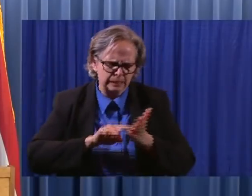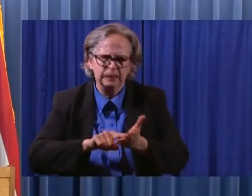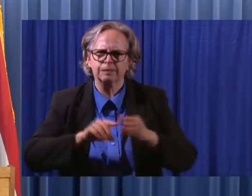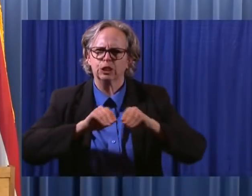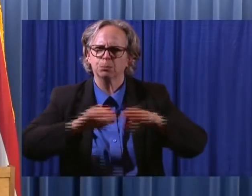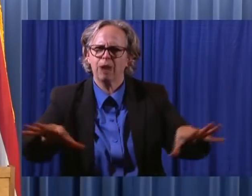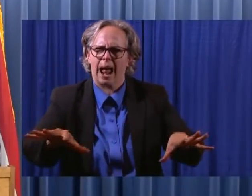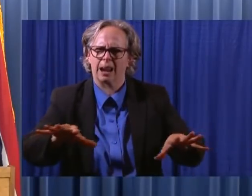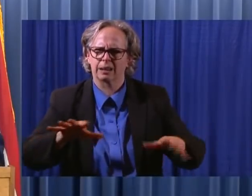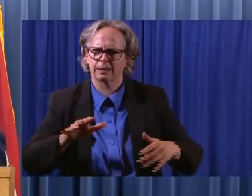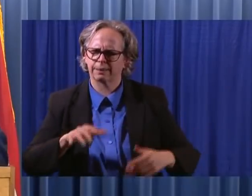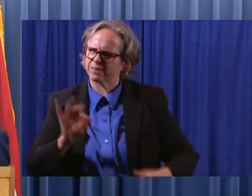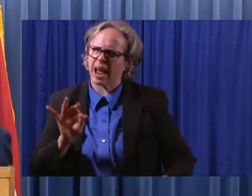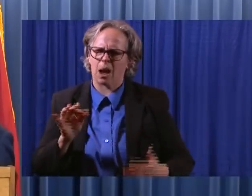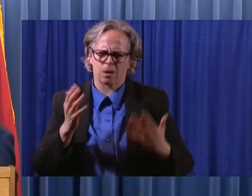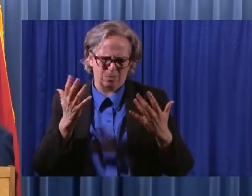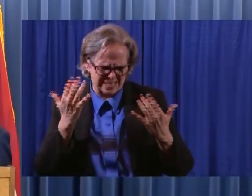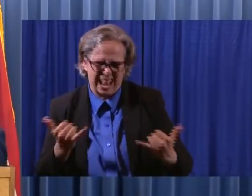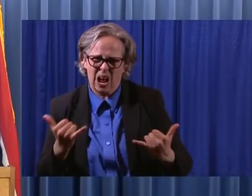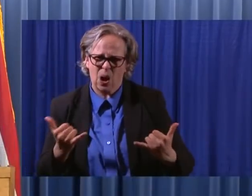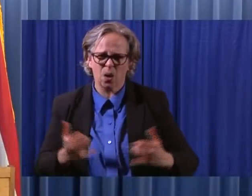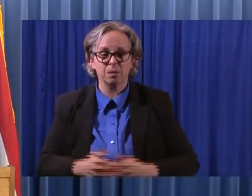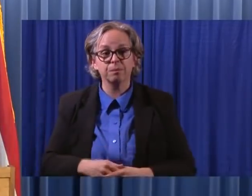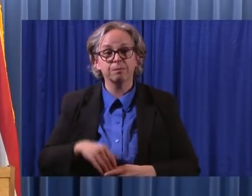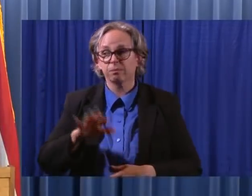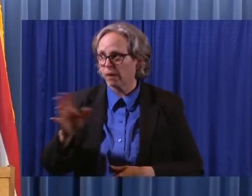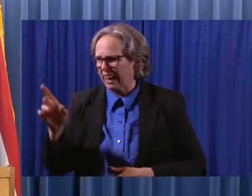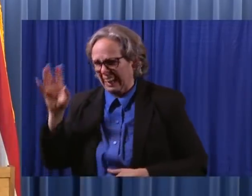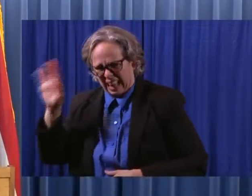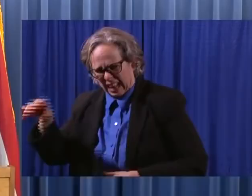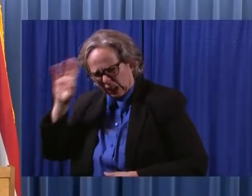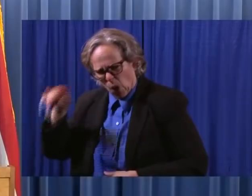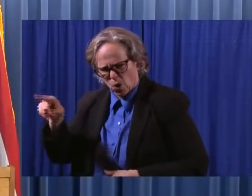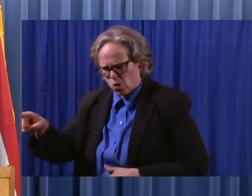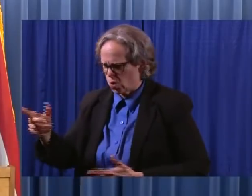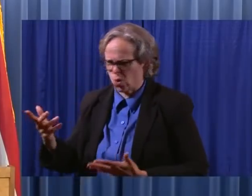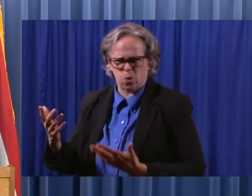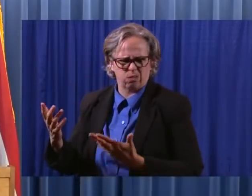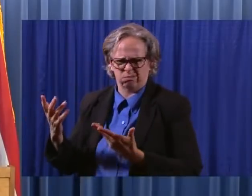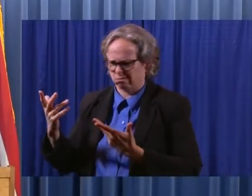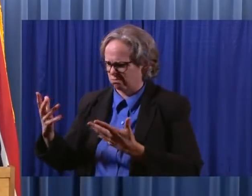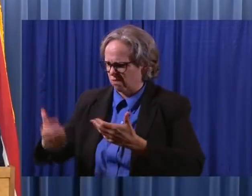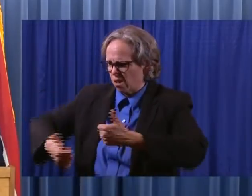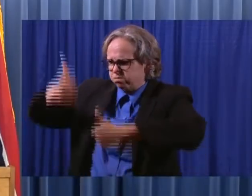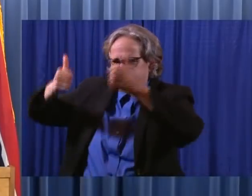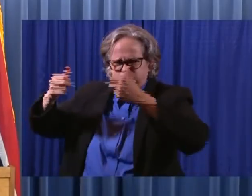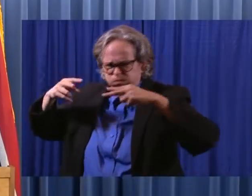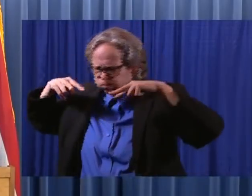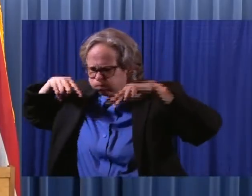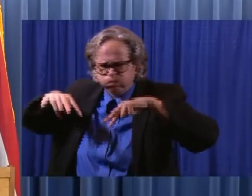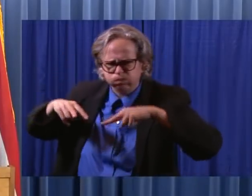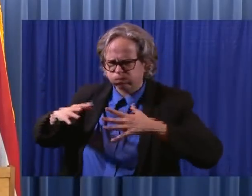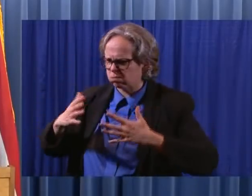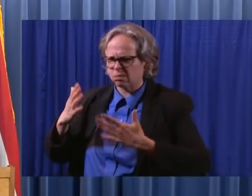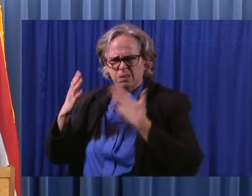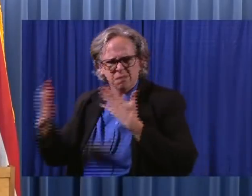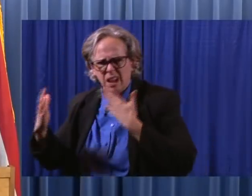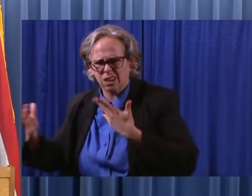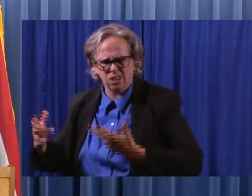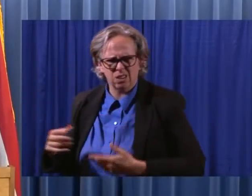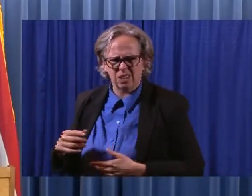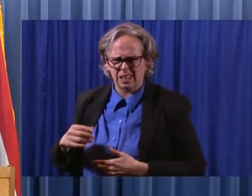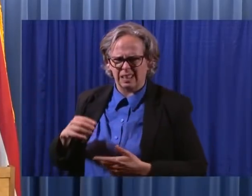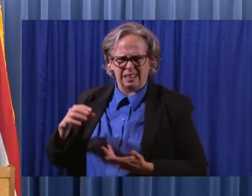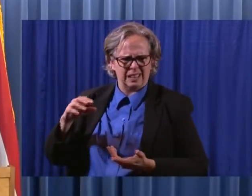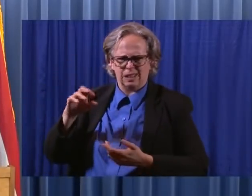community. Well, I know you and the city officials, Mayor Cranley, county commissioners, as